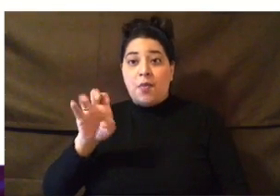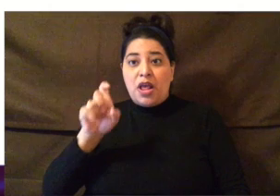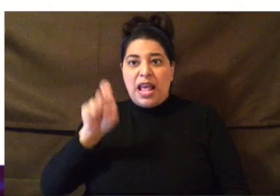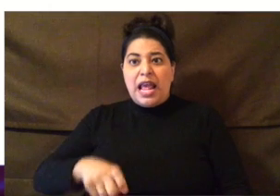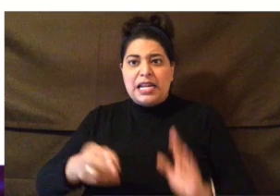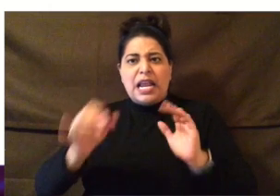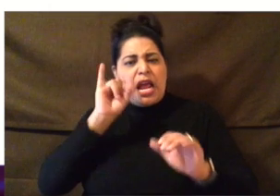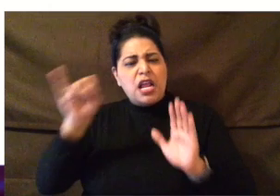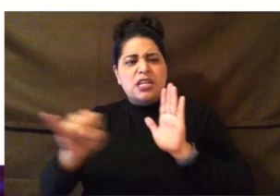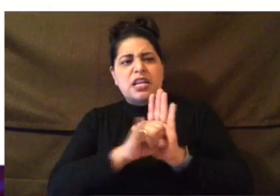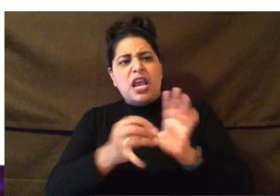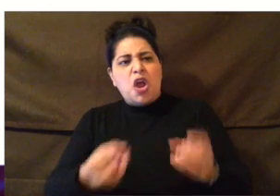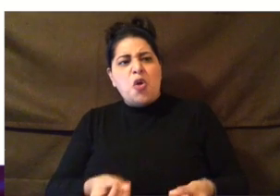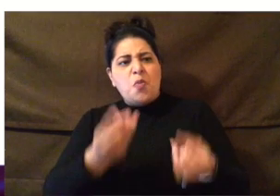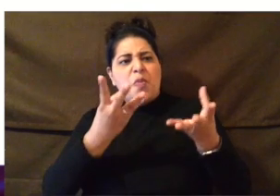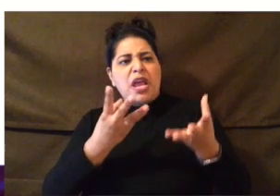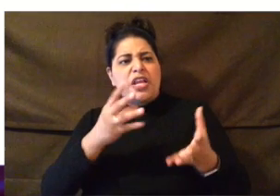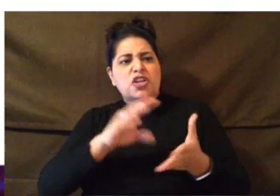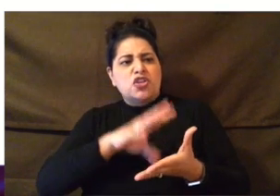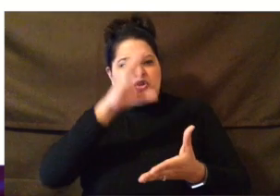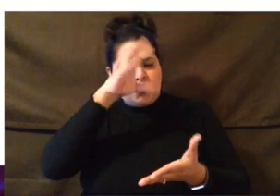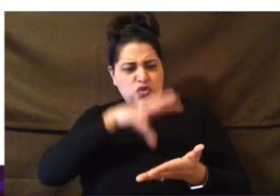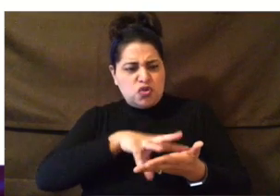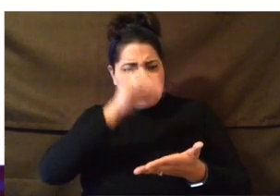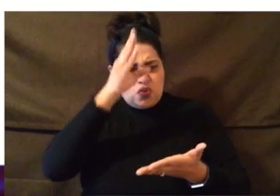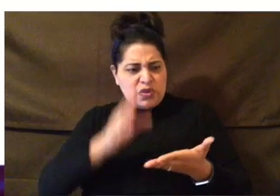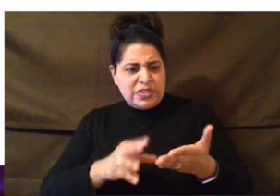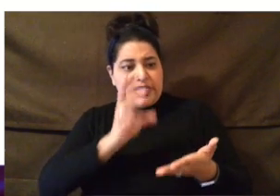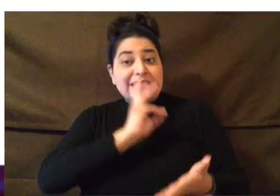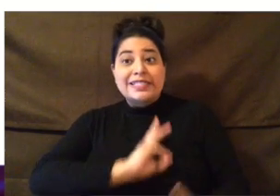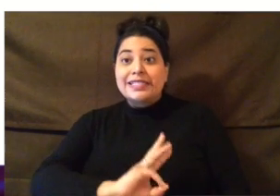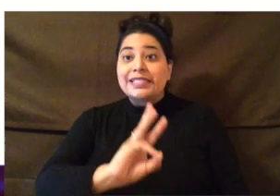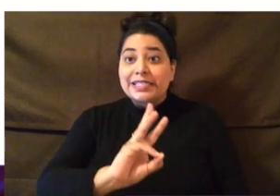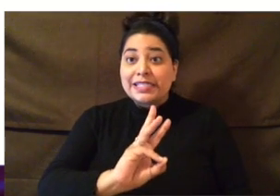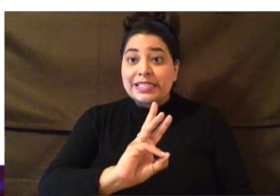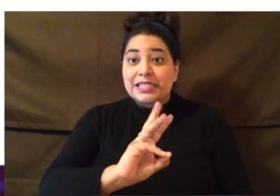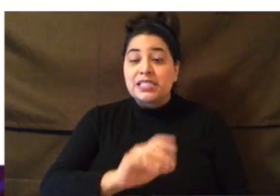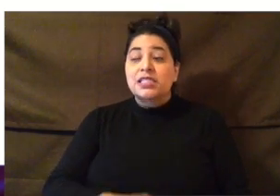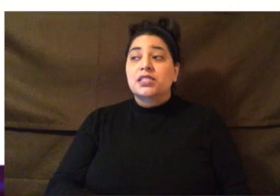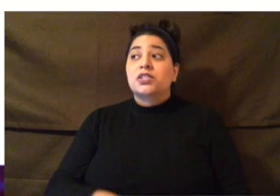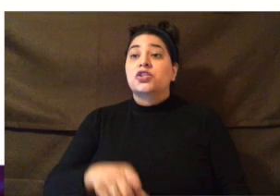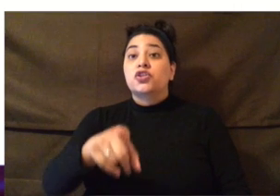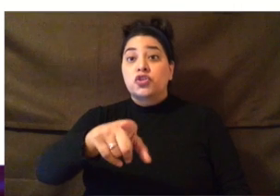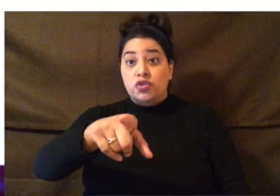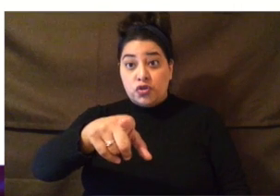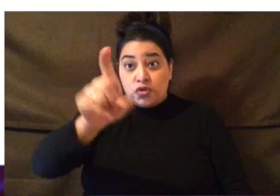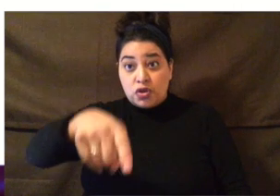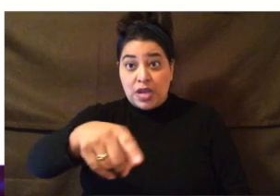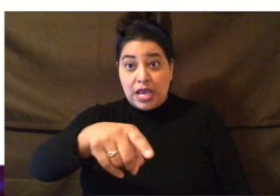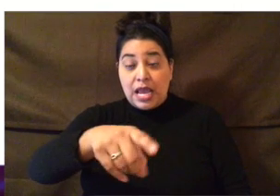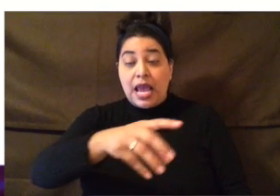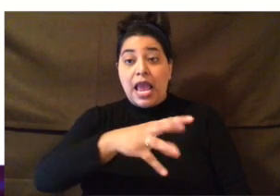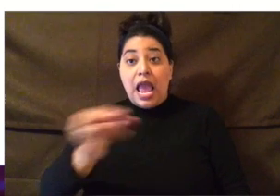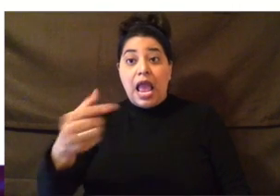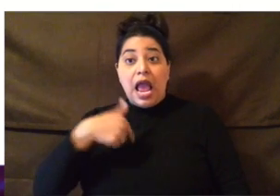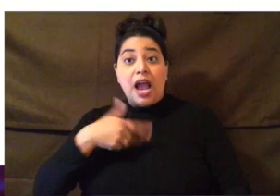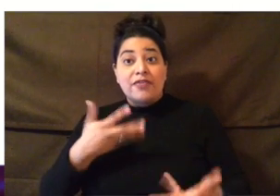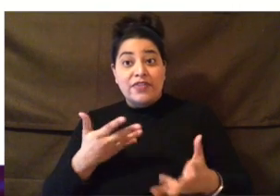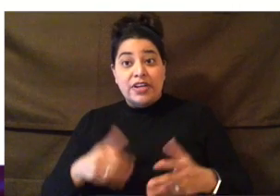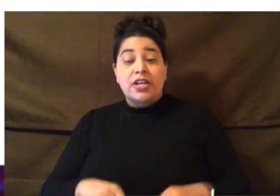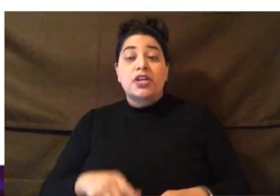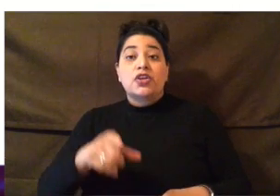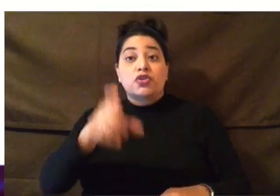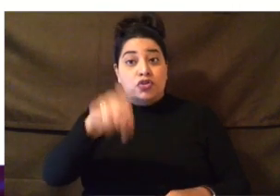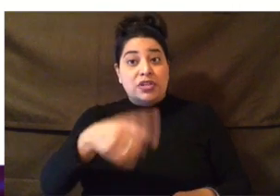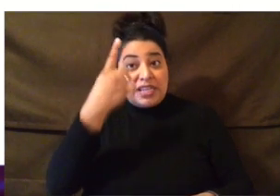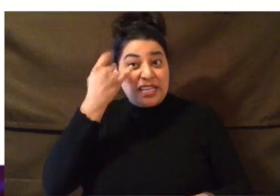the amount of children that are 6 years old. So what I've done, and what you should do if you had paper and pencil, is you should go